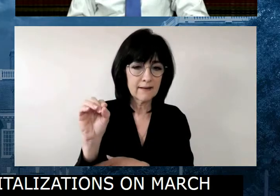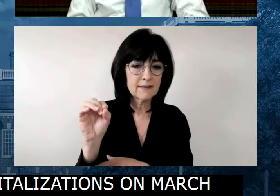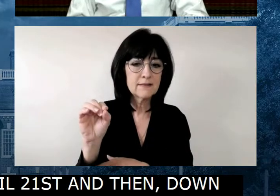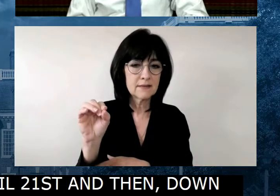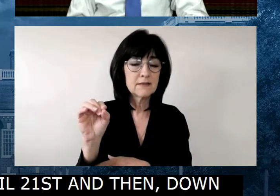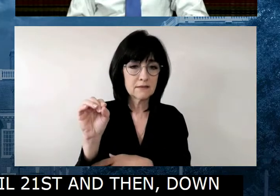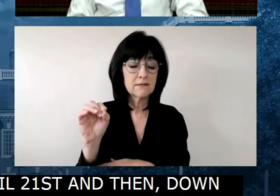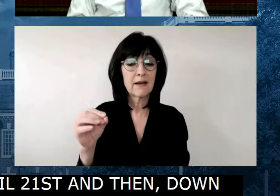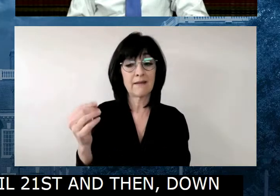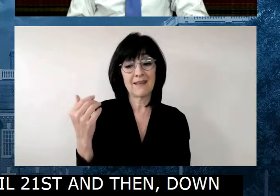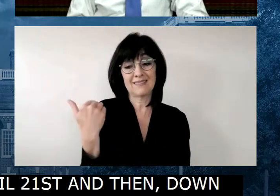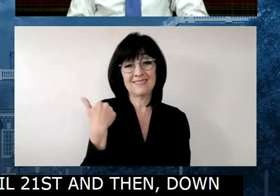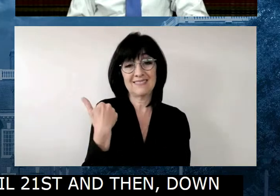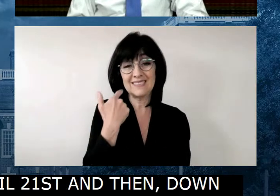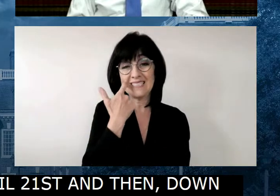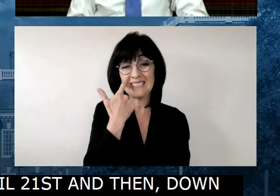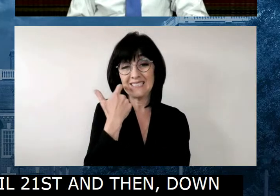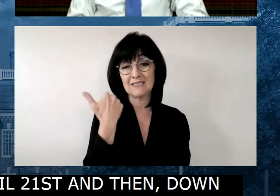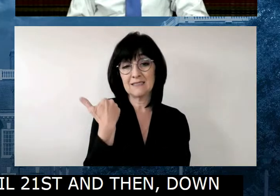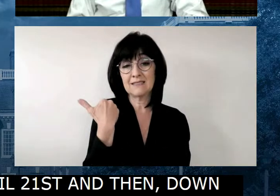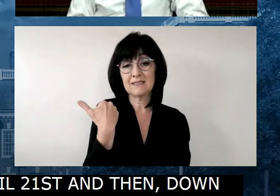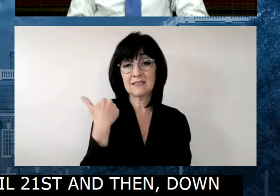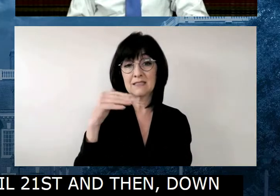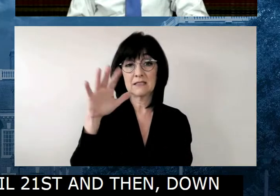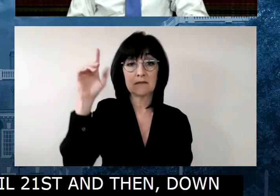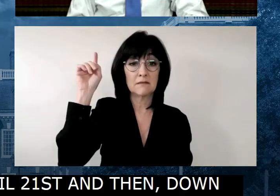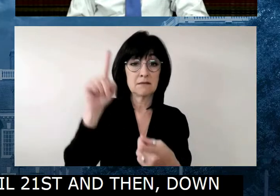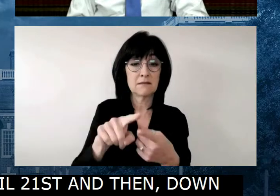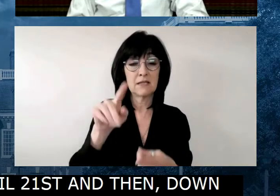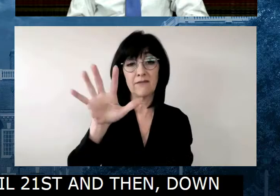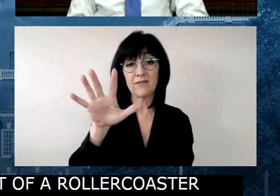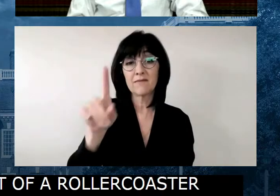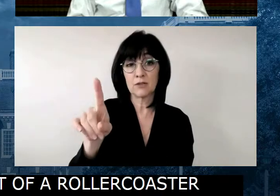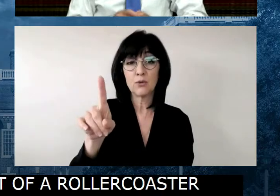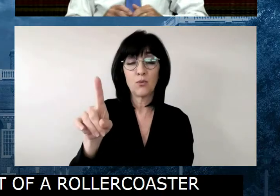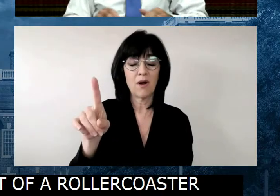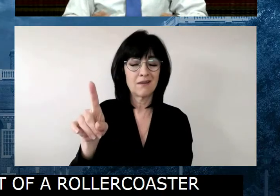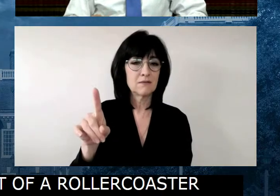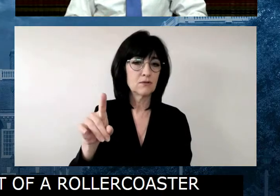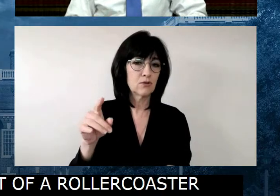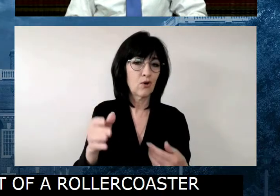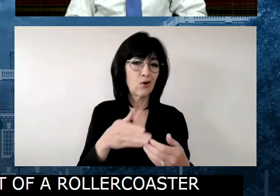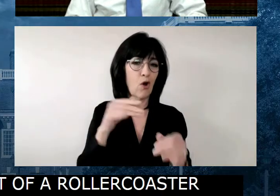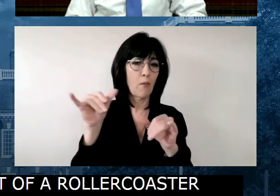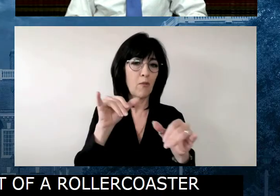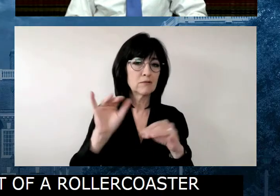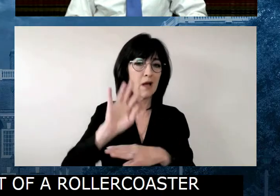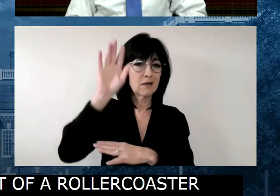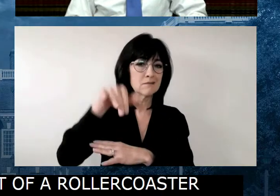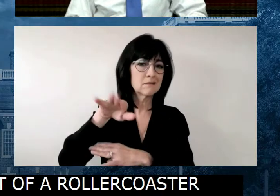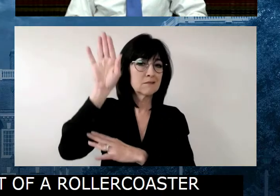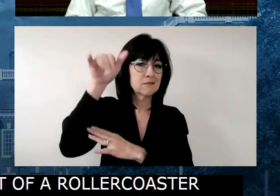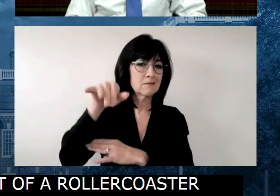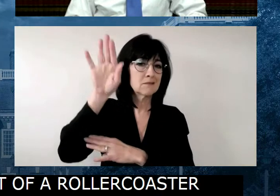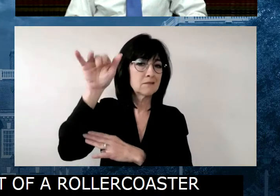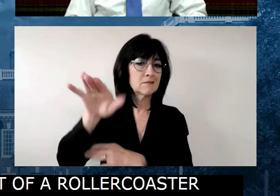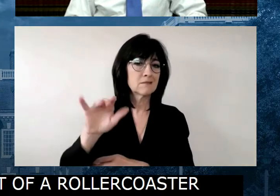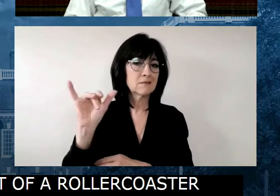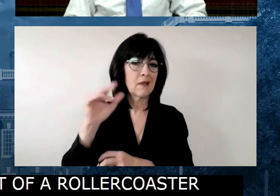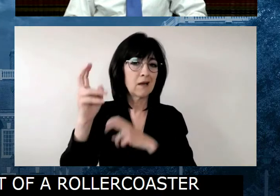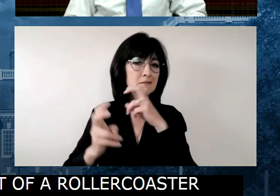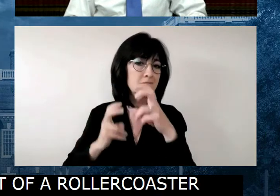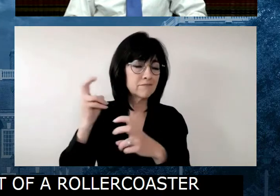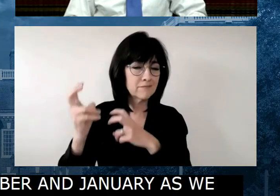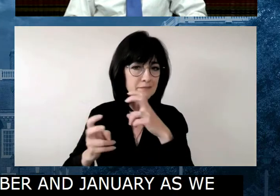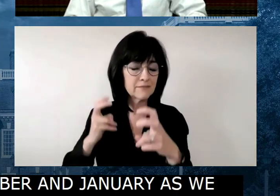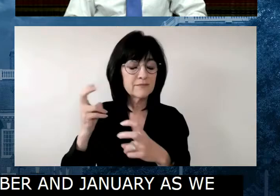a big climb there in December, January, as we started to vaccinate Delawareans. And so this really gives